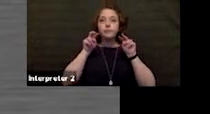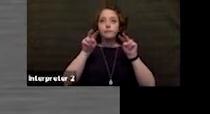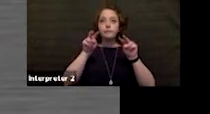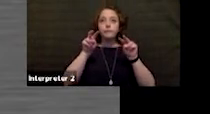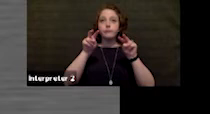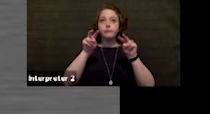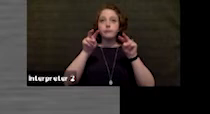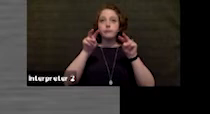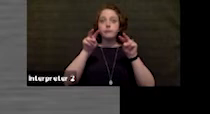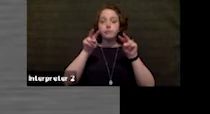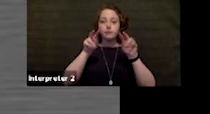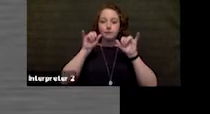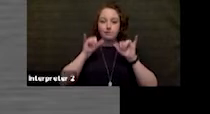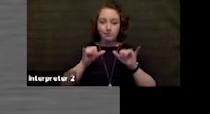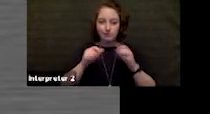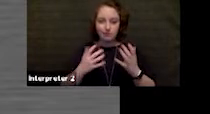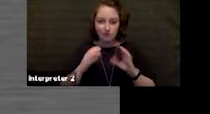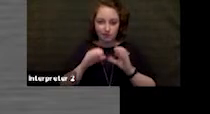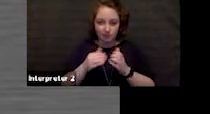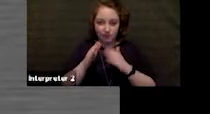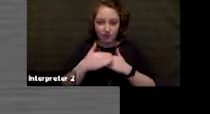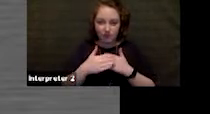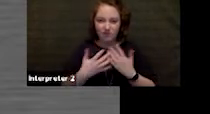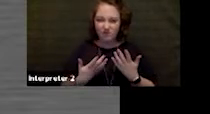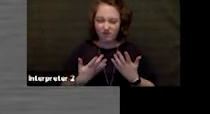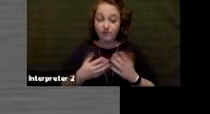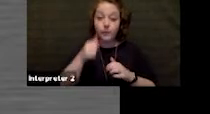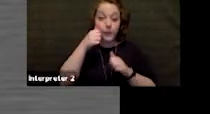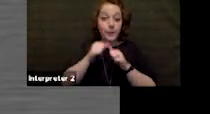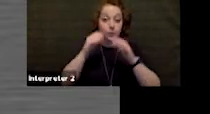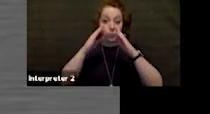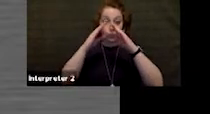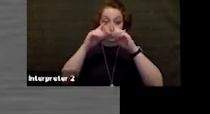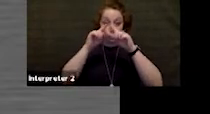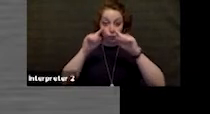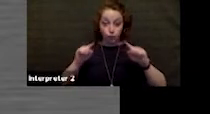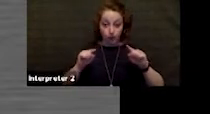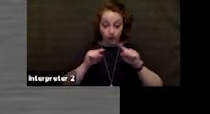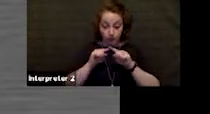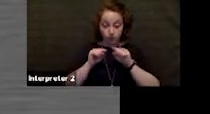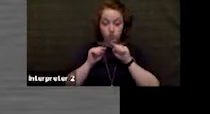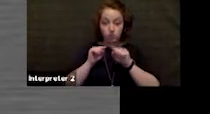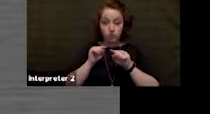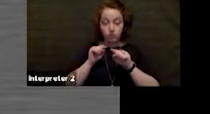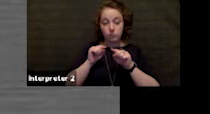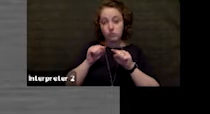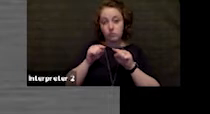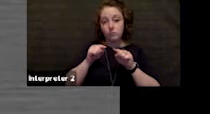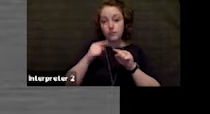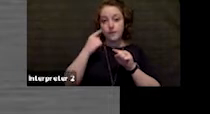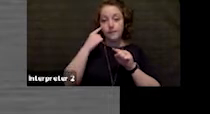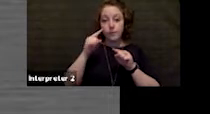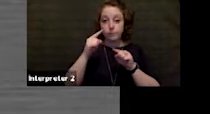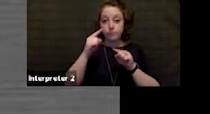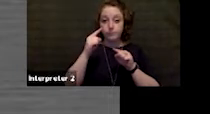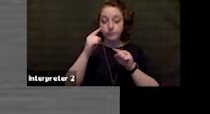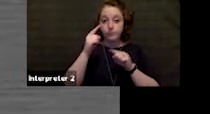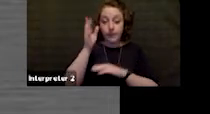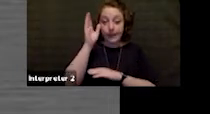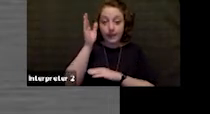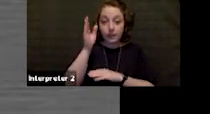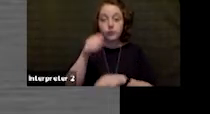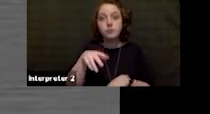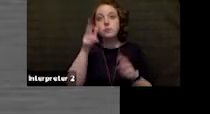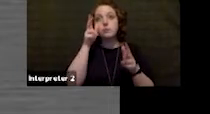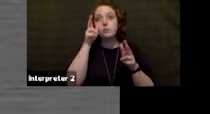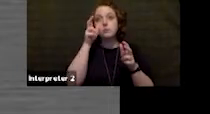triangle, and we were talking about the lecture, just the sit and kind of receive information, being able to replace that